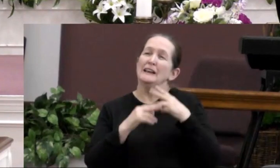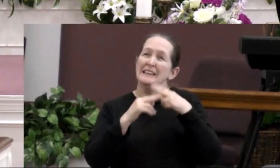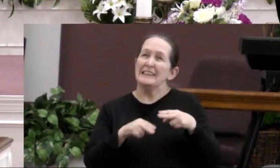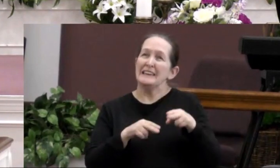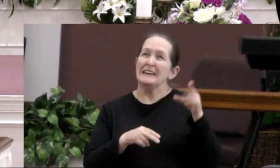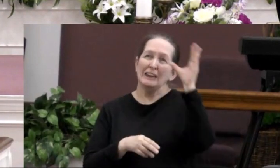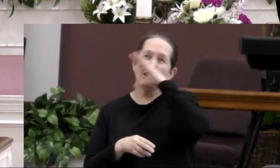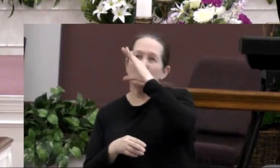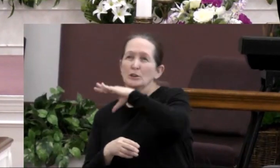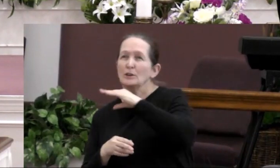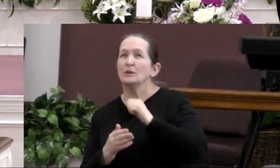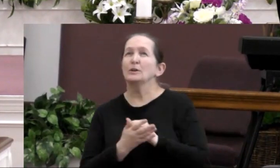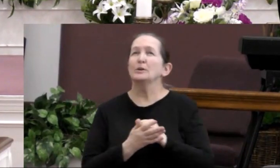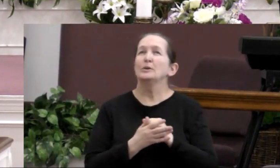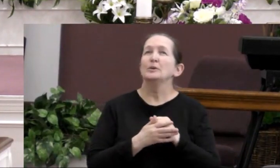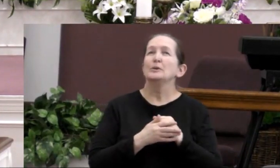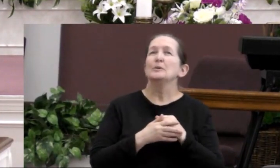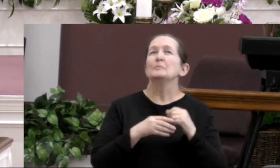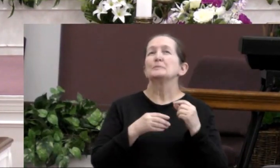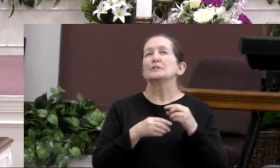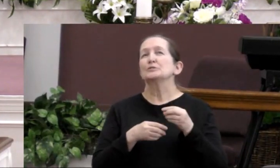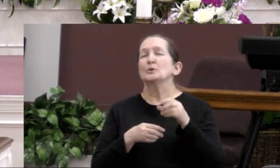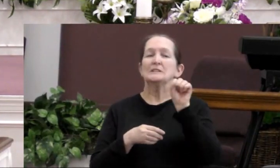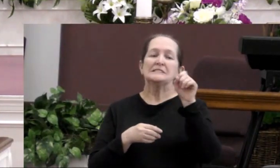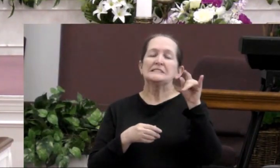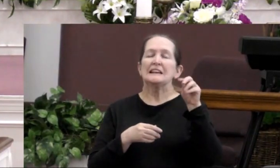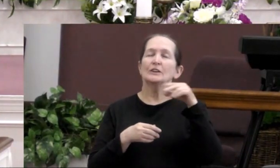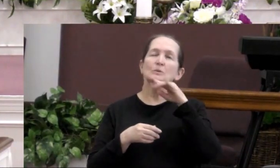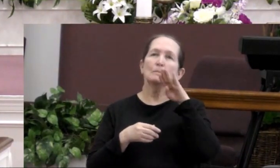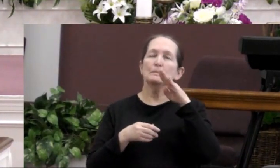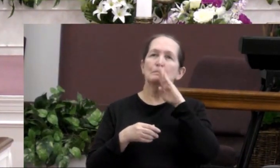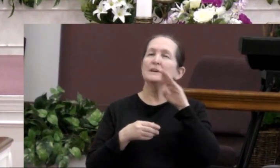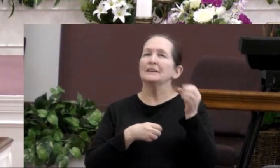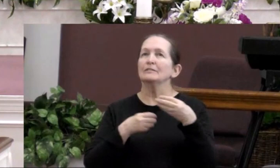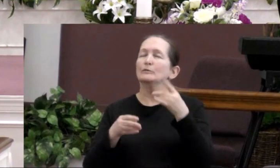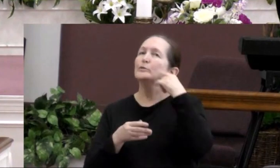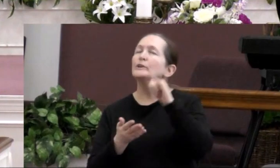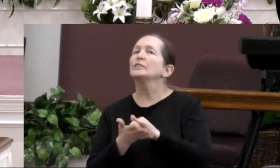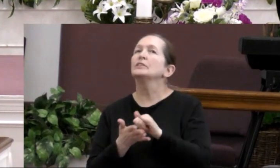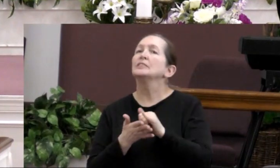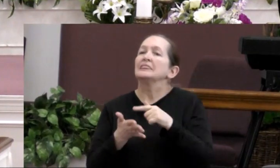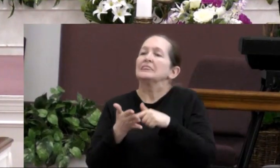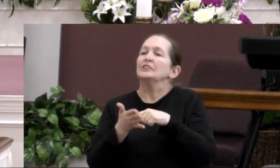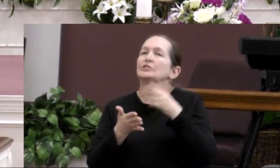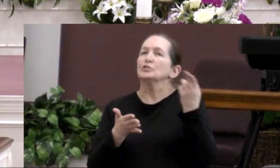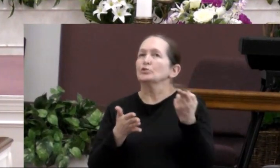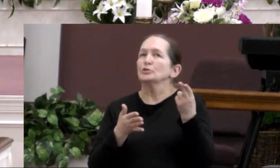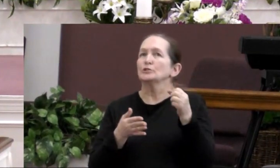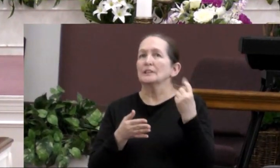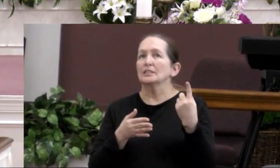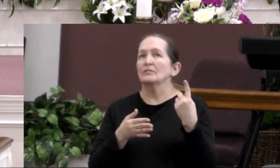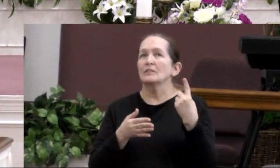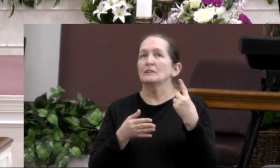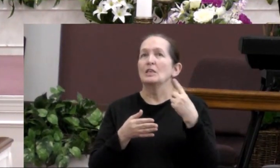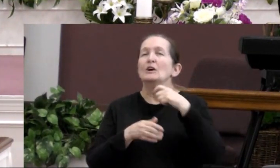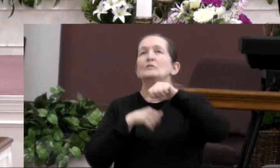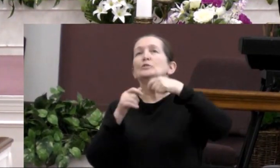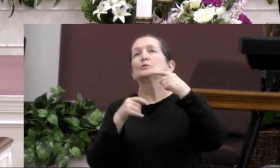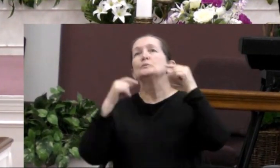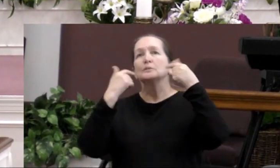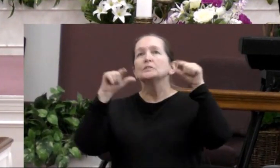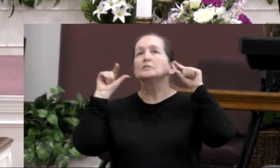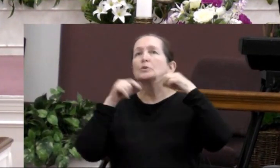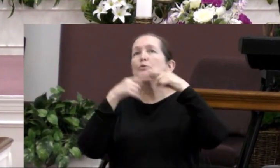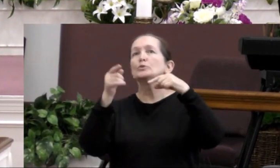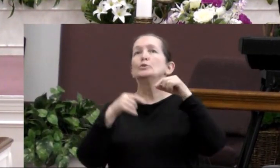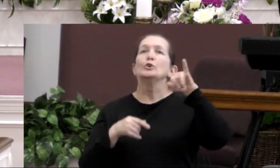for the eggs, and snacks will be provided for that. And then this Thursday at 11, the Fellowship of the Saints will head to Joy